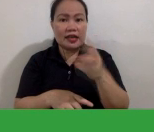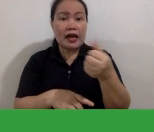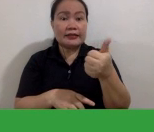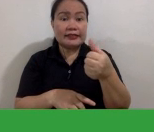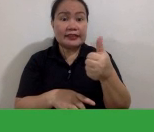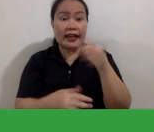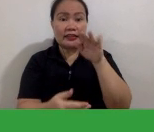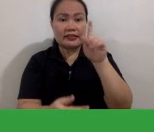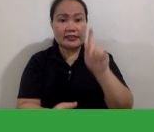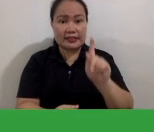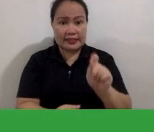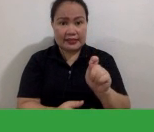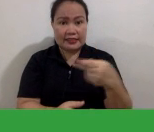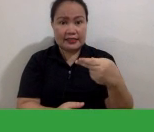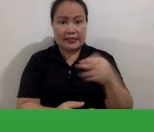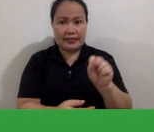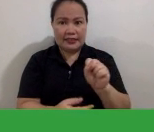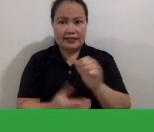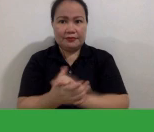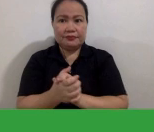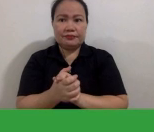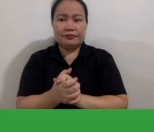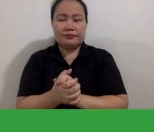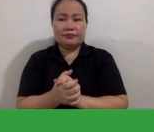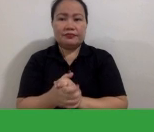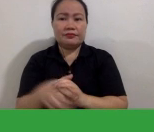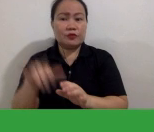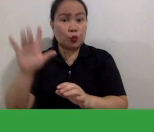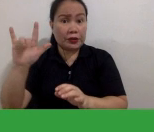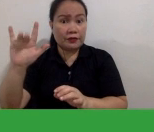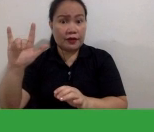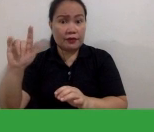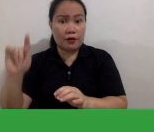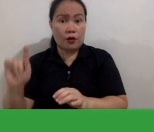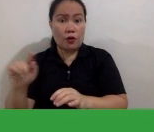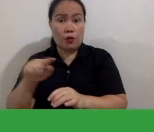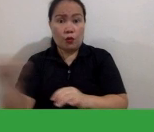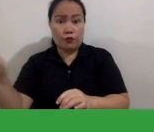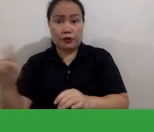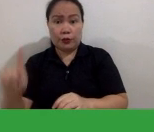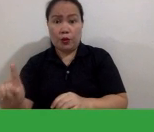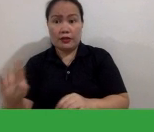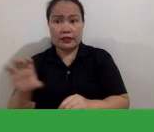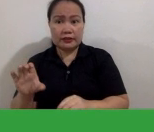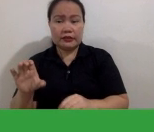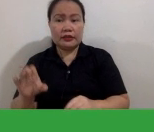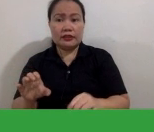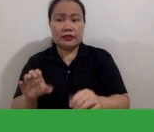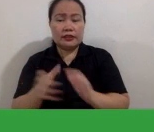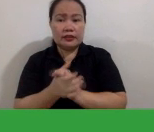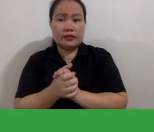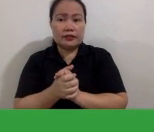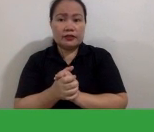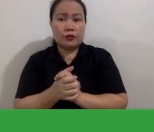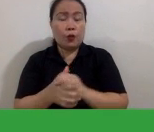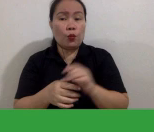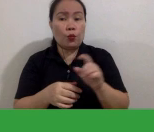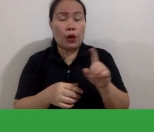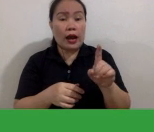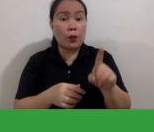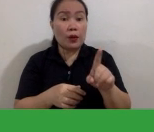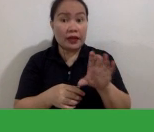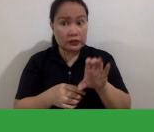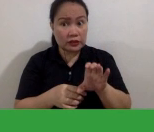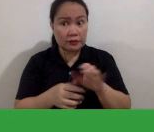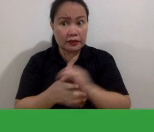ones, tenths. Okay? Another, this is 25 over 100. How will you convert this into decimal? So, since